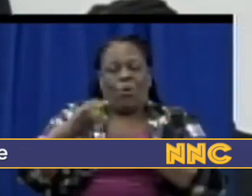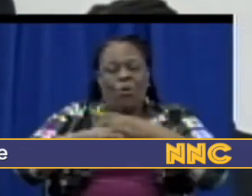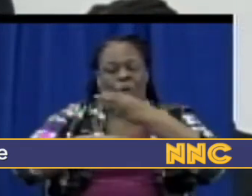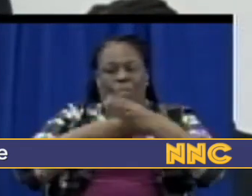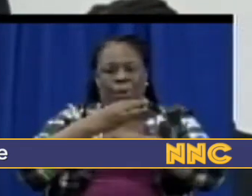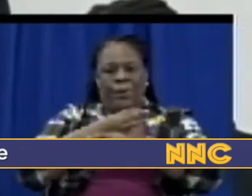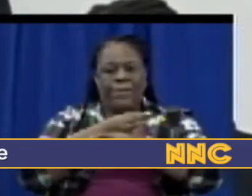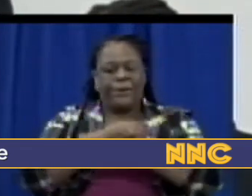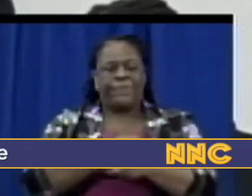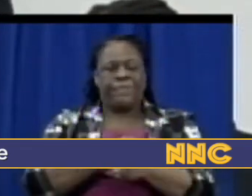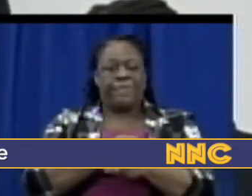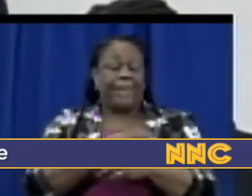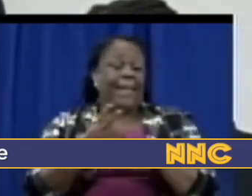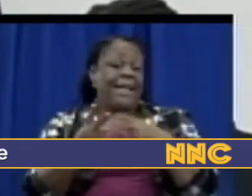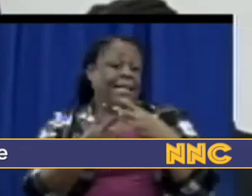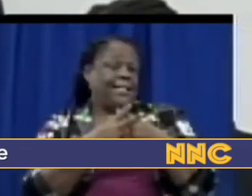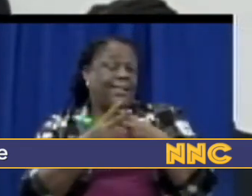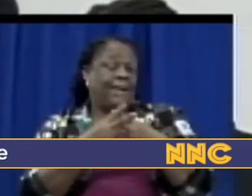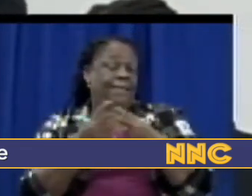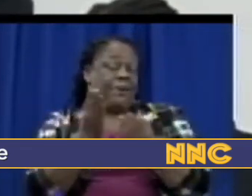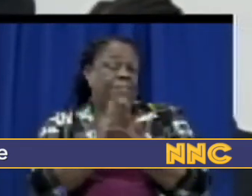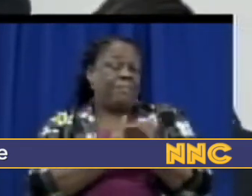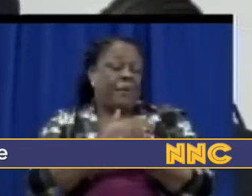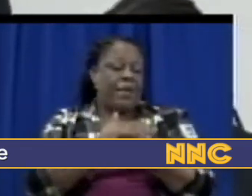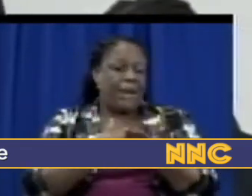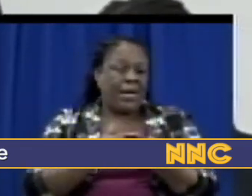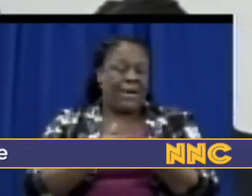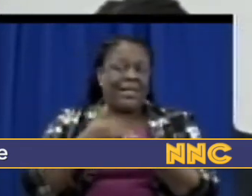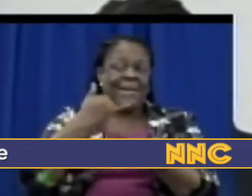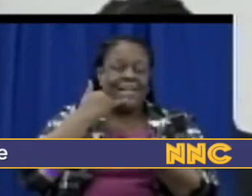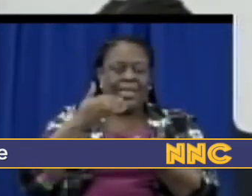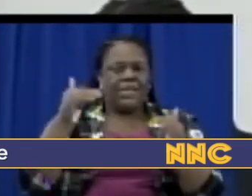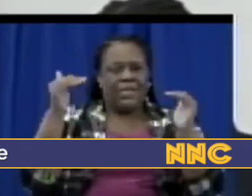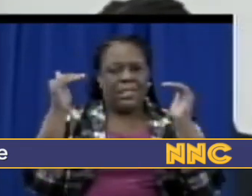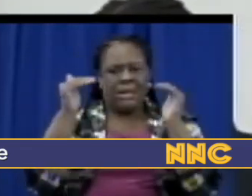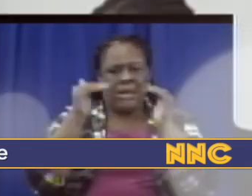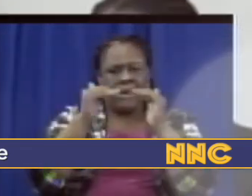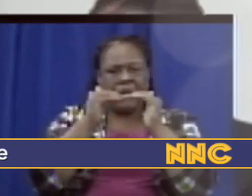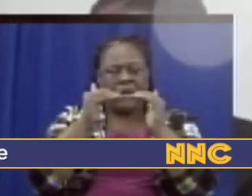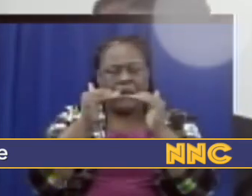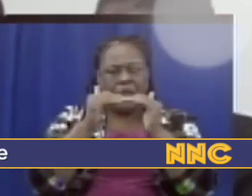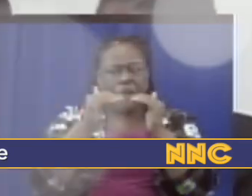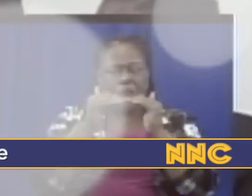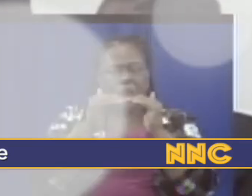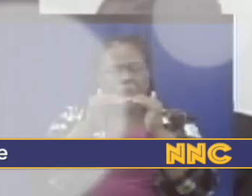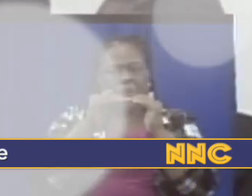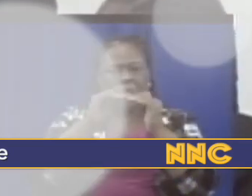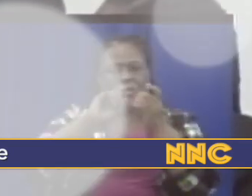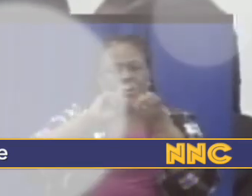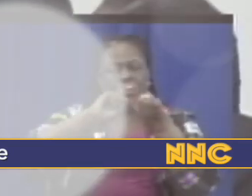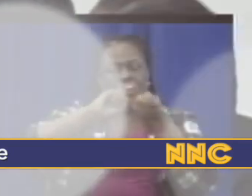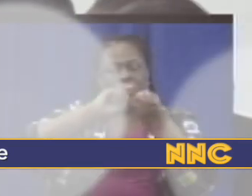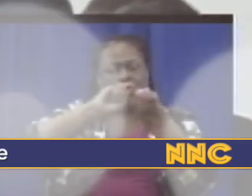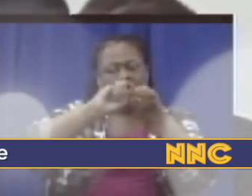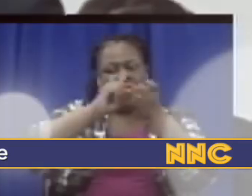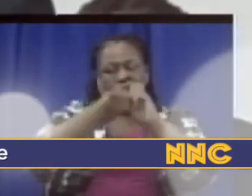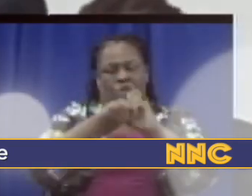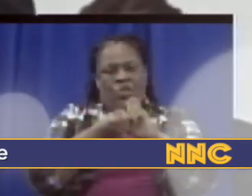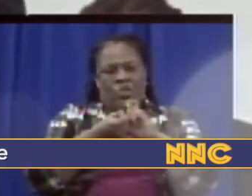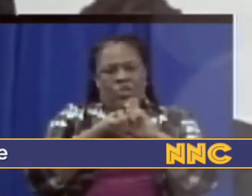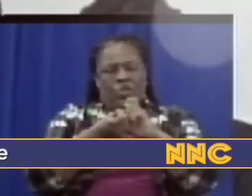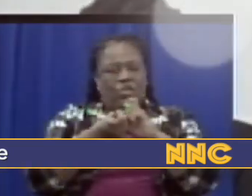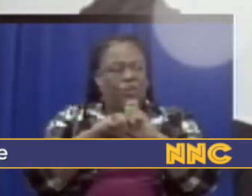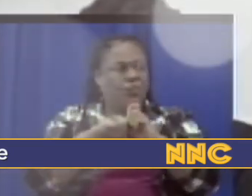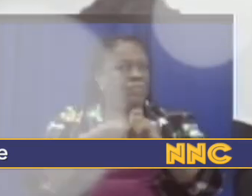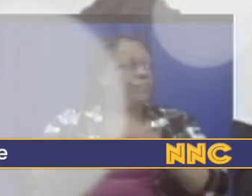2024 budget address on December 13th with the theme, Marching Forward on the Journey to a Sustainable Island State.